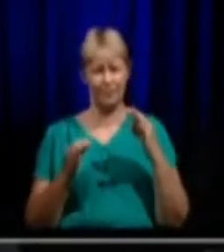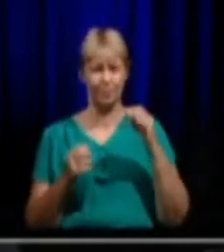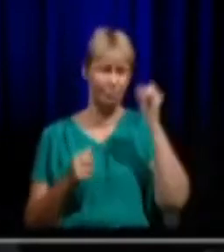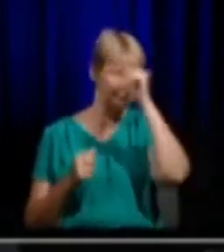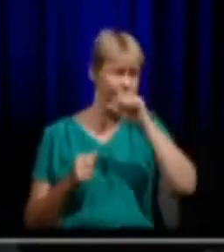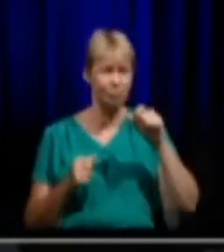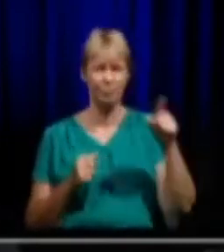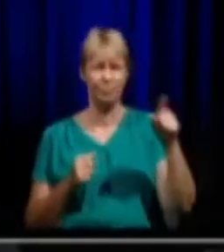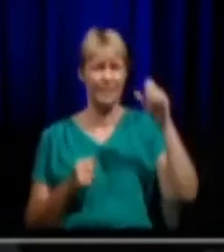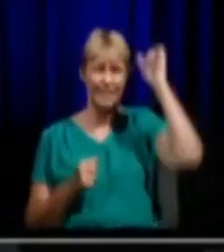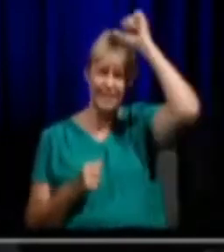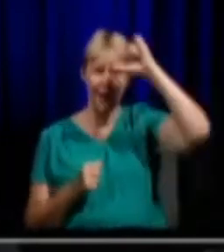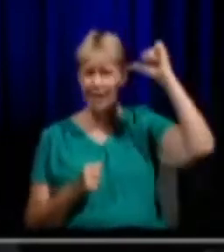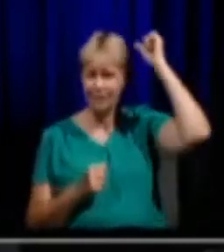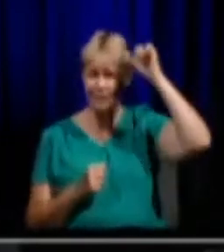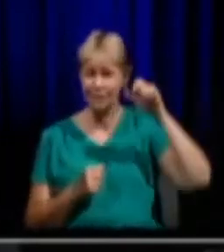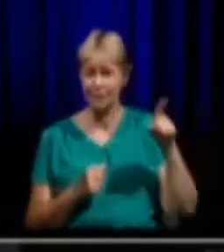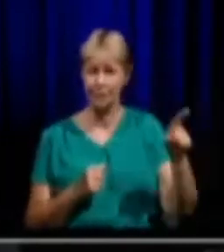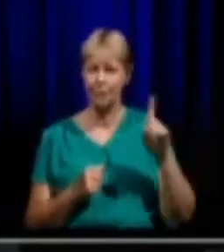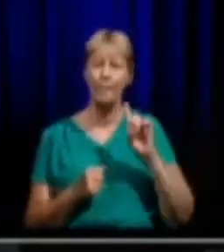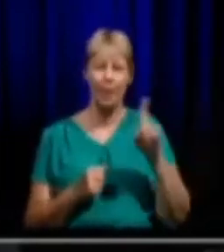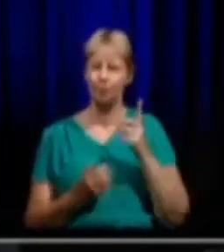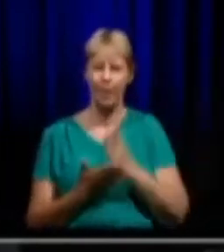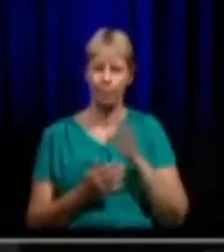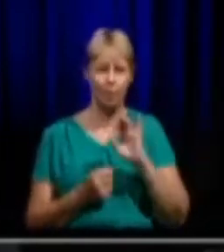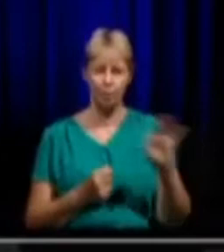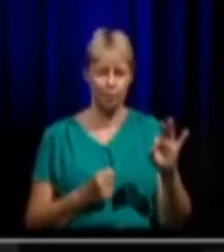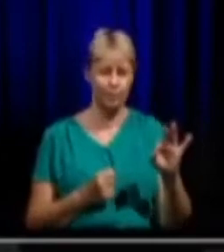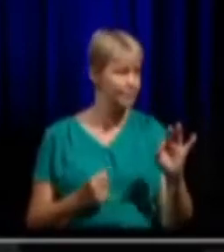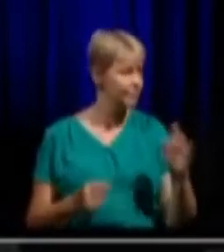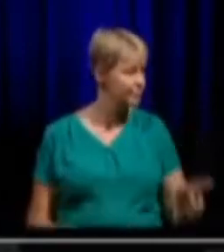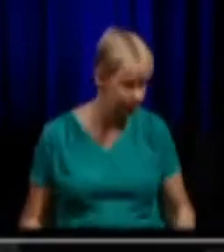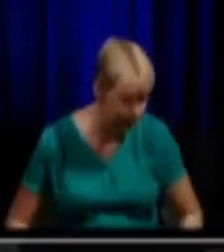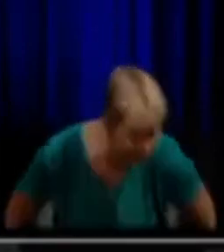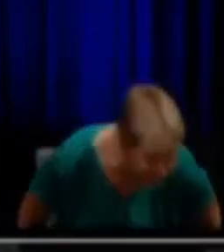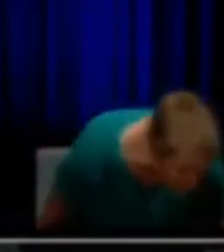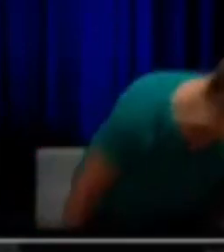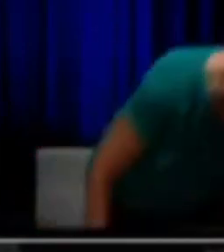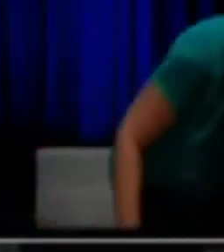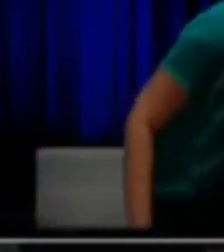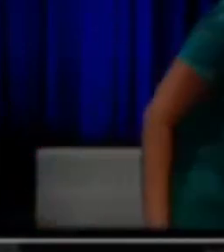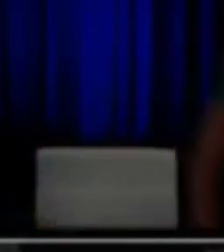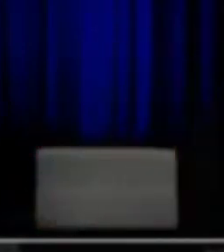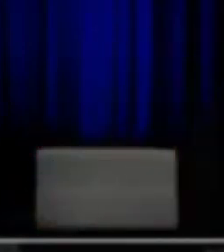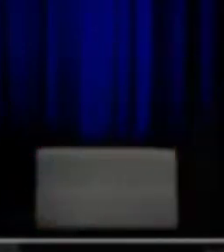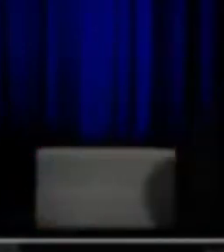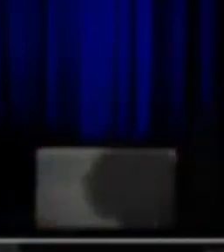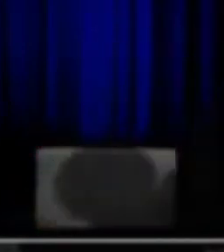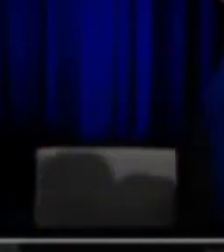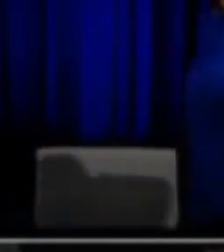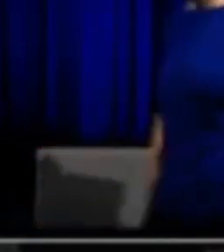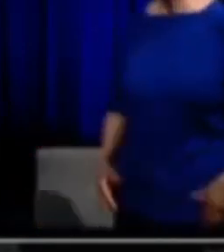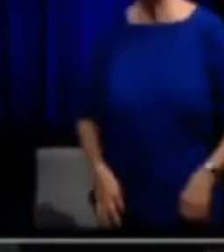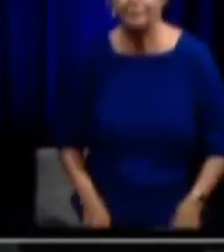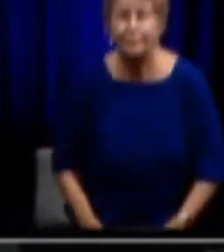saints. But they were far from that, as a lot of you know. In Acts 4, Peter and John, the two of the three, are